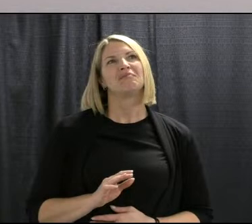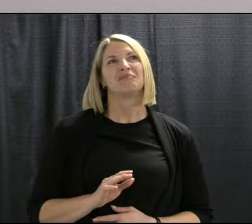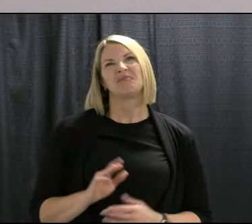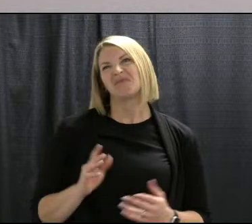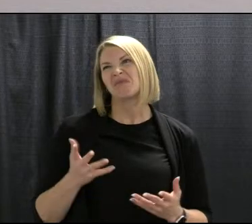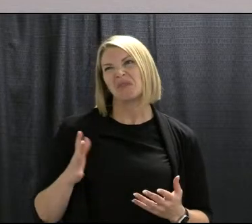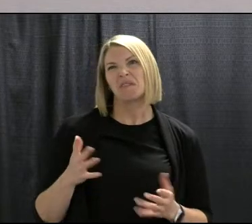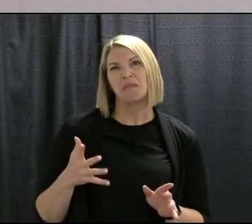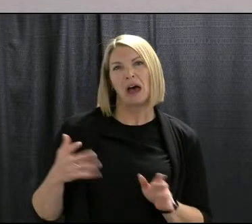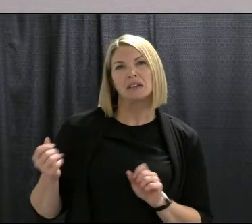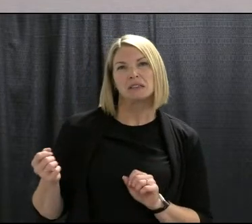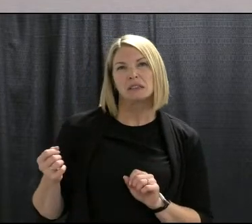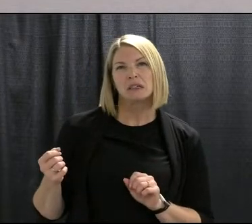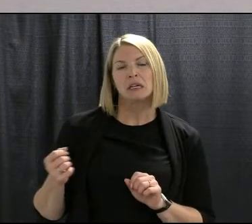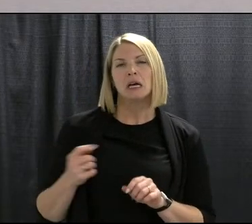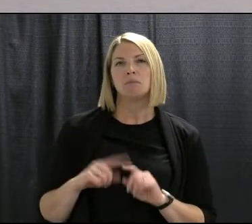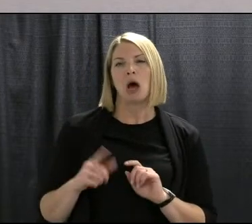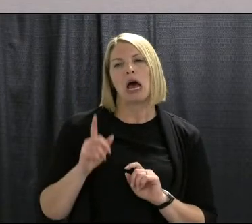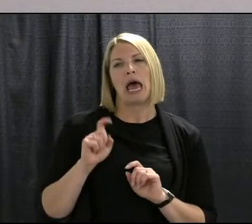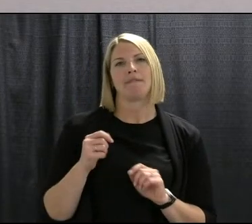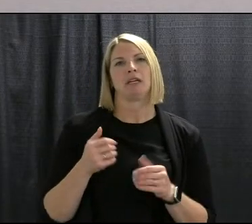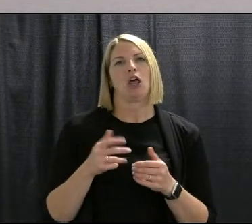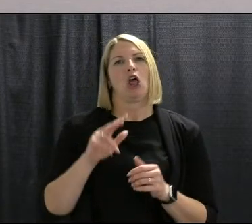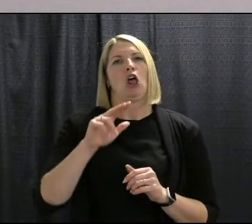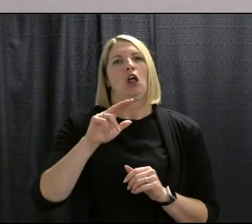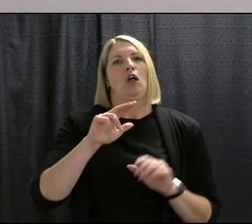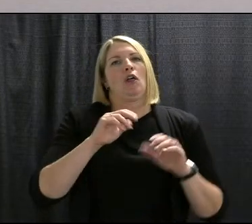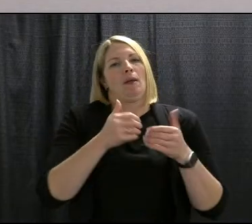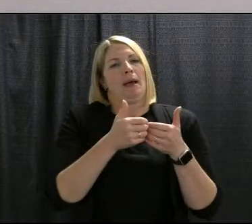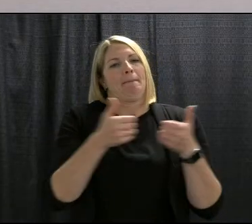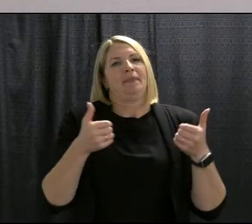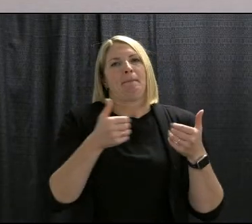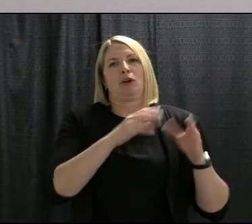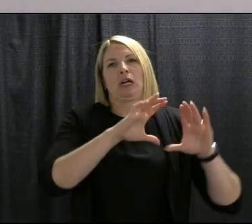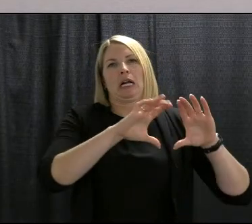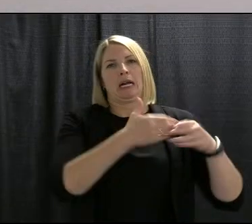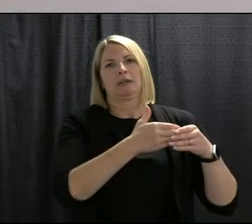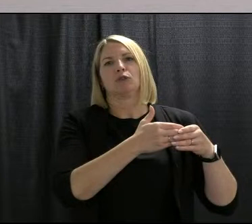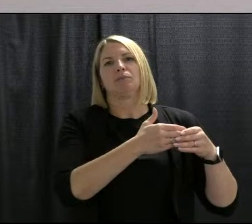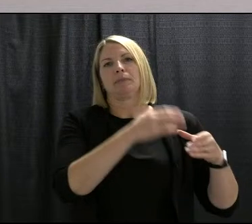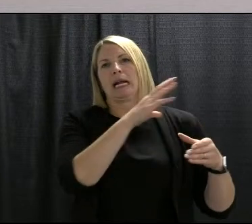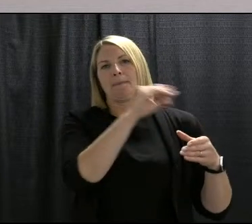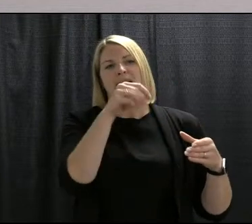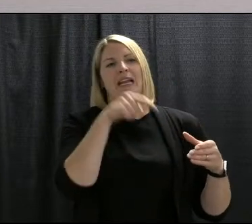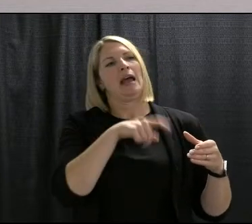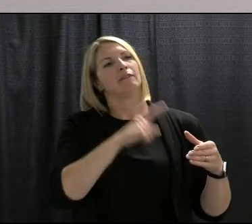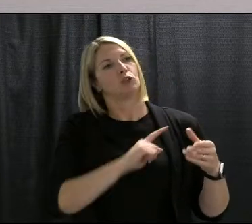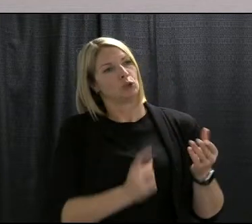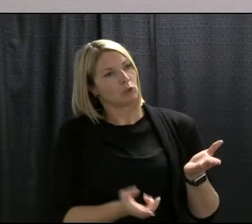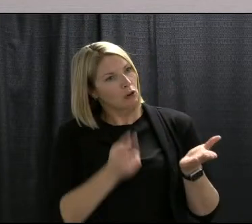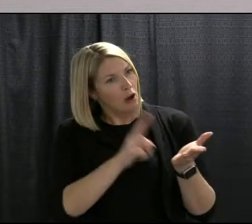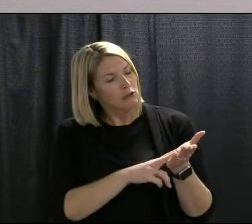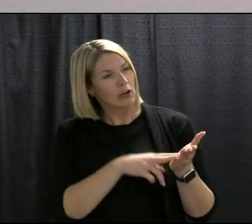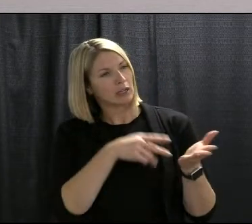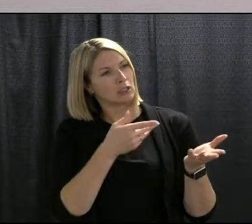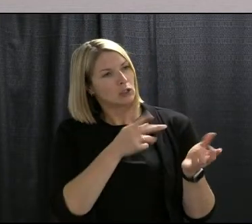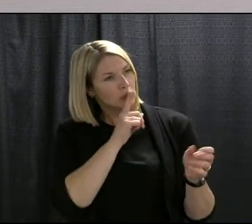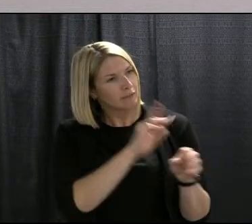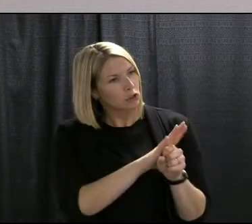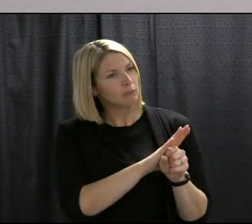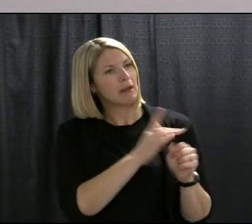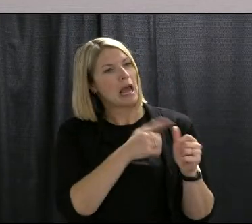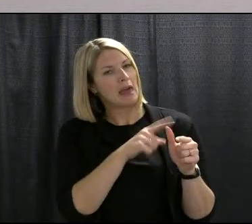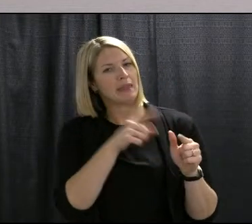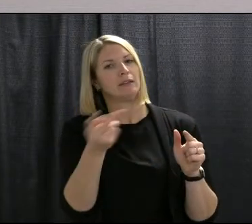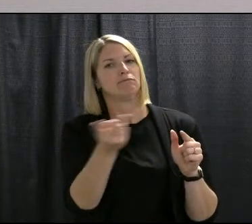But again, the company that we have to deal with to allow this to happen, we have to engage in a contract. Is it possible to say, with the